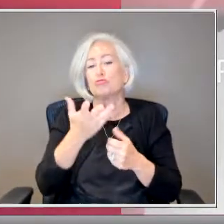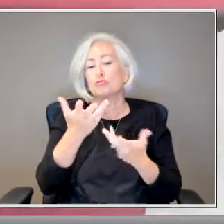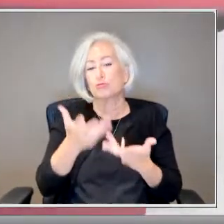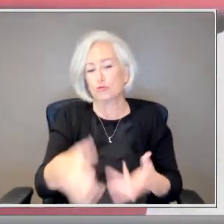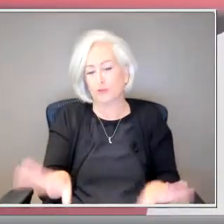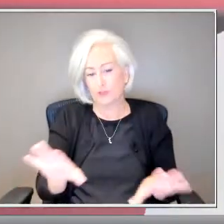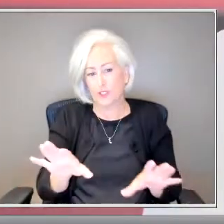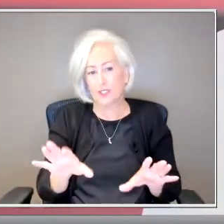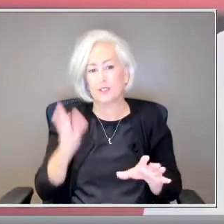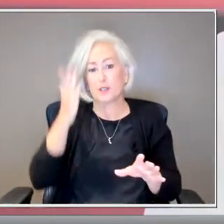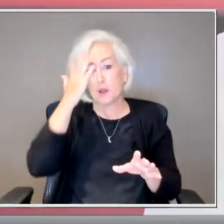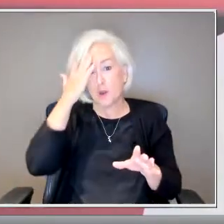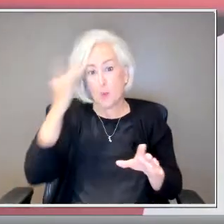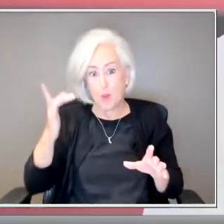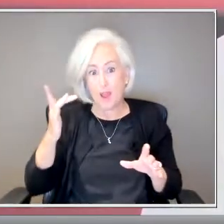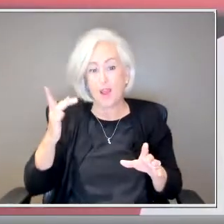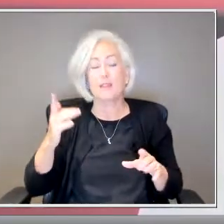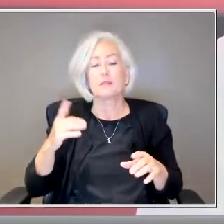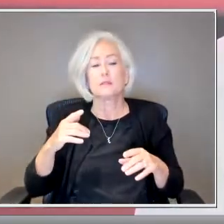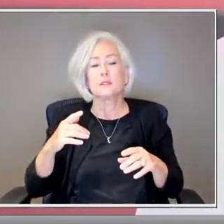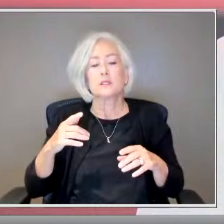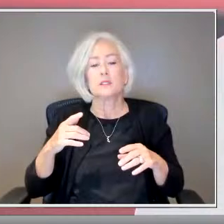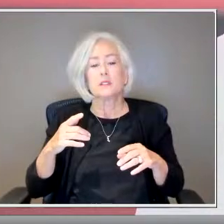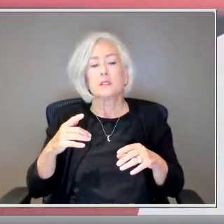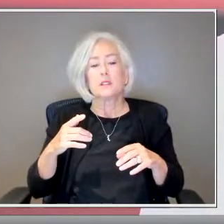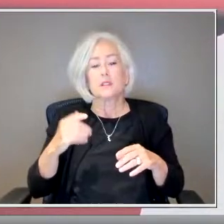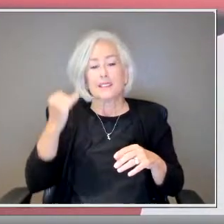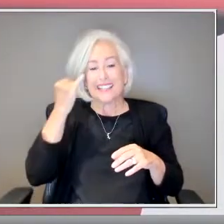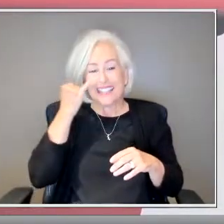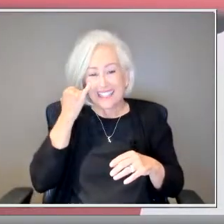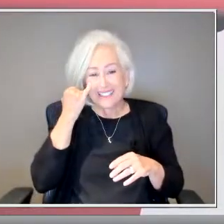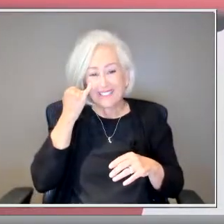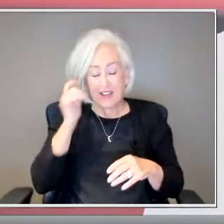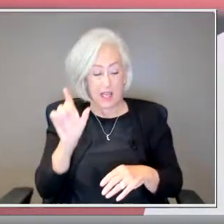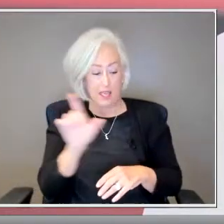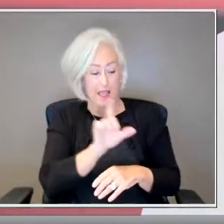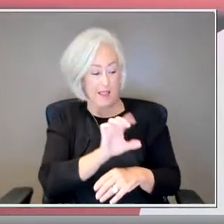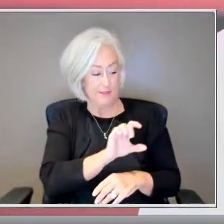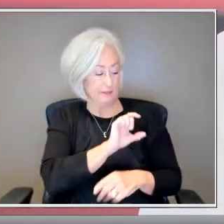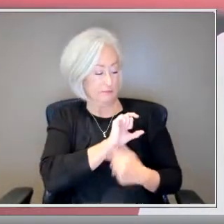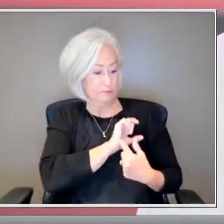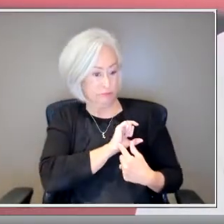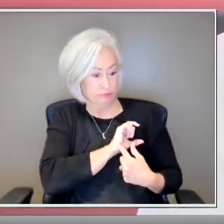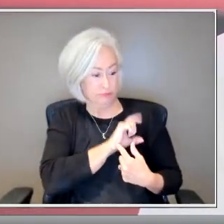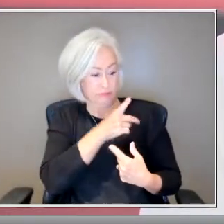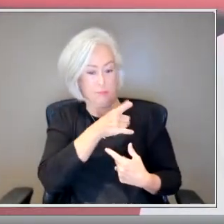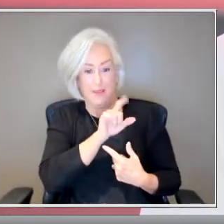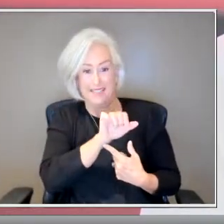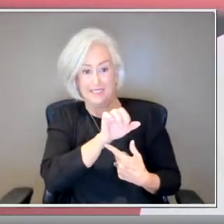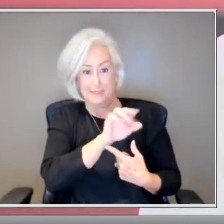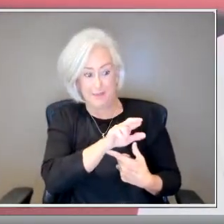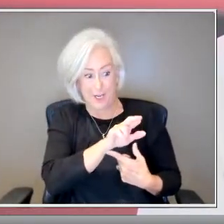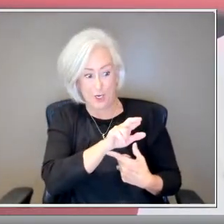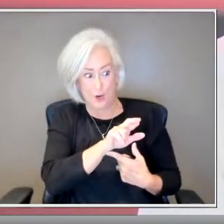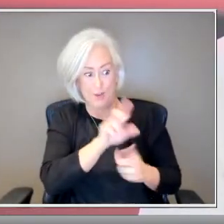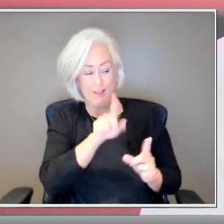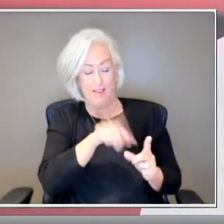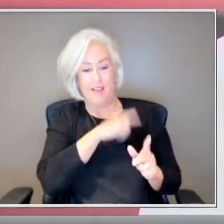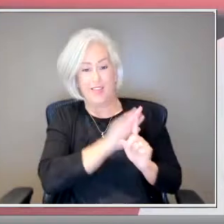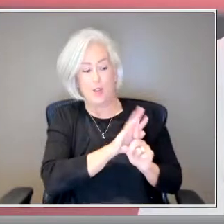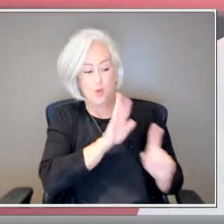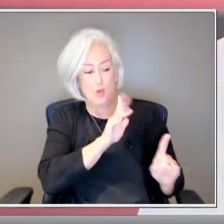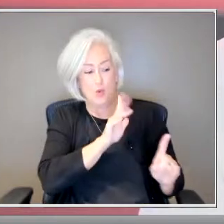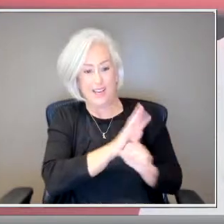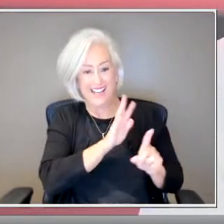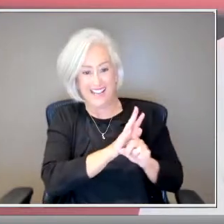I see people who have a left-sided pacemaker, have left breast radiation, and the pacemaker came far before the cancer, nobody